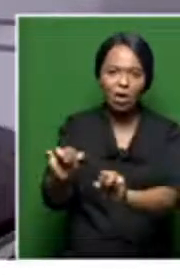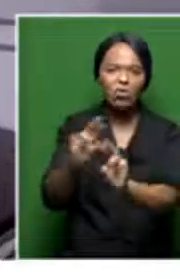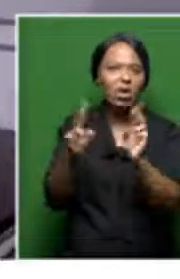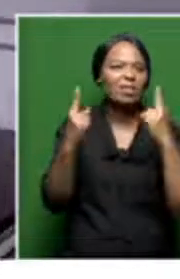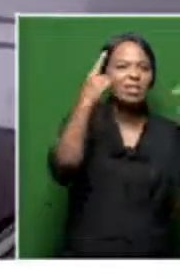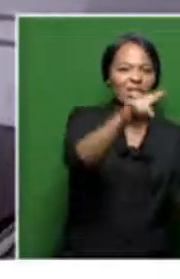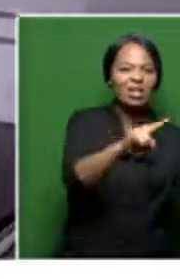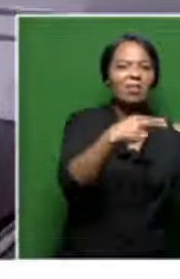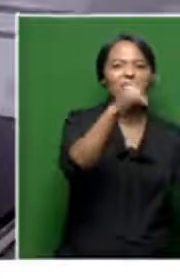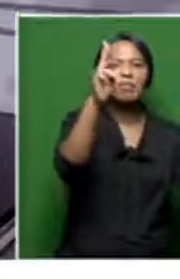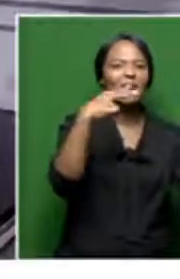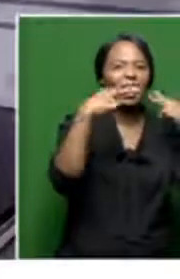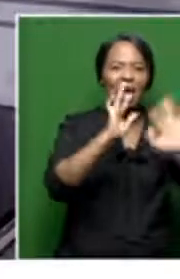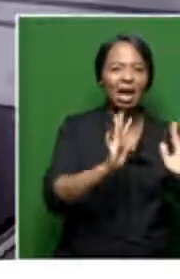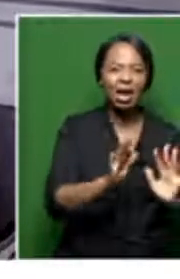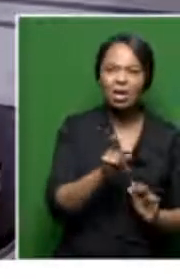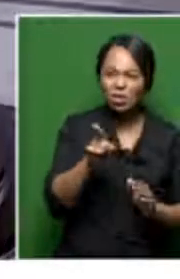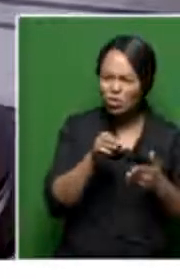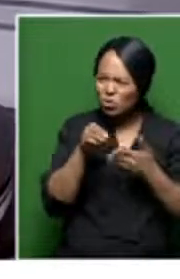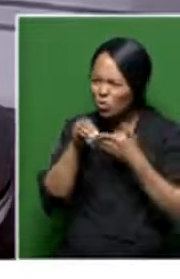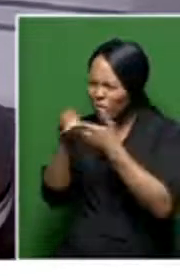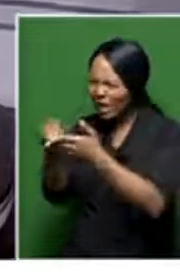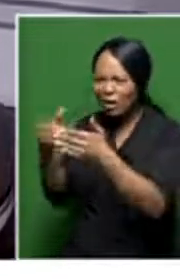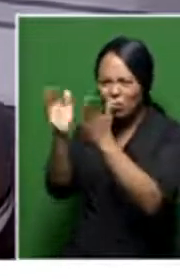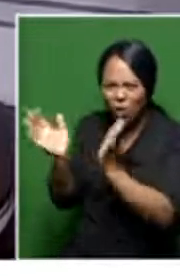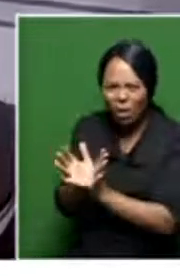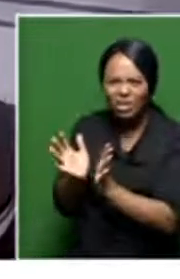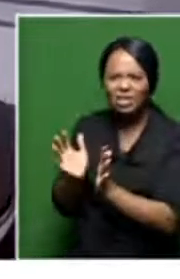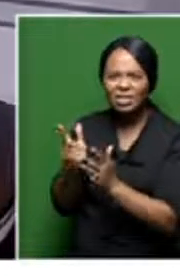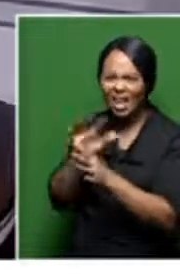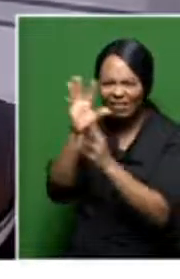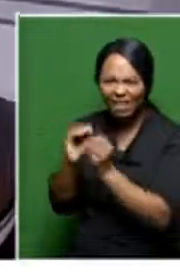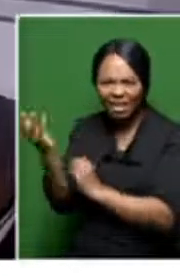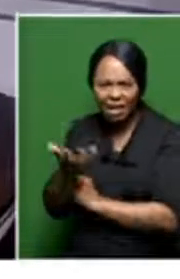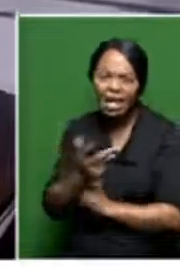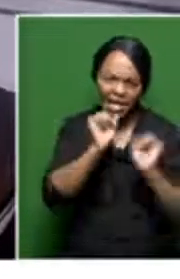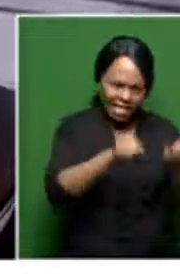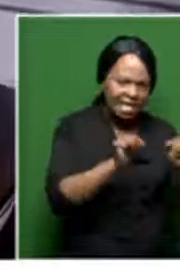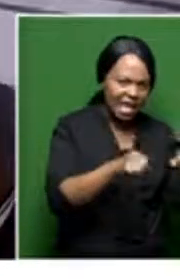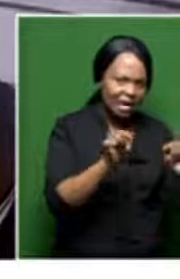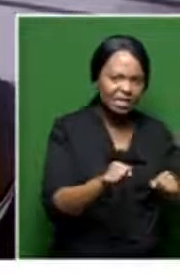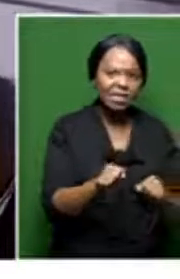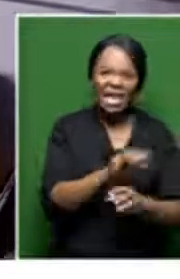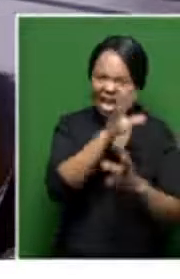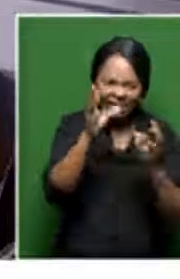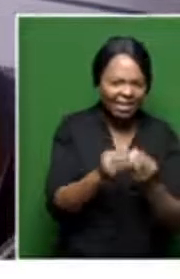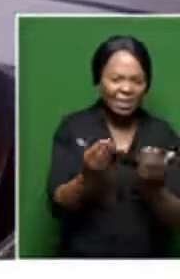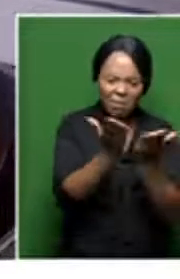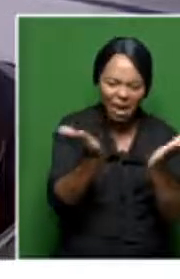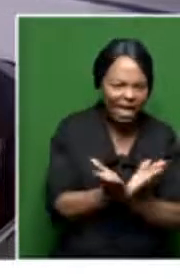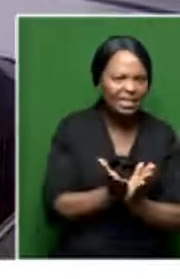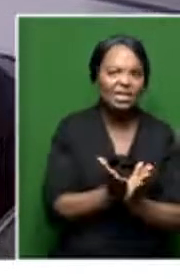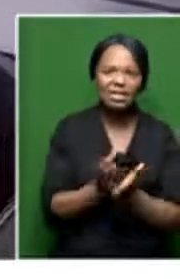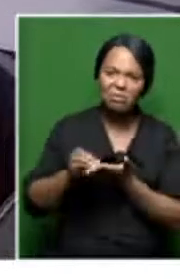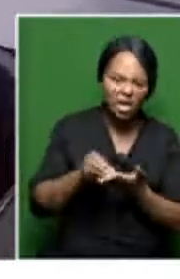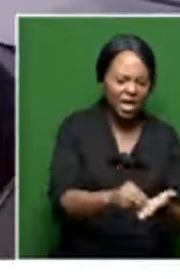basically bring everything, your cutlery, the pots, and everything. We come through and we cook everything. All ingredients come with us, plating, all of that